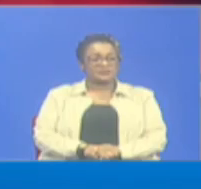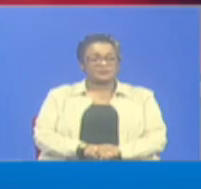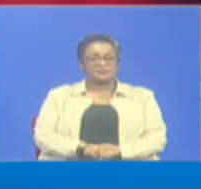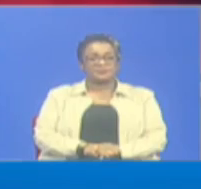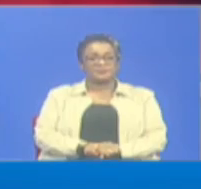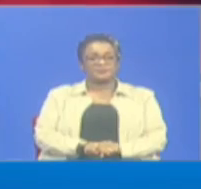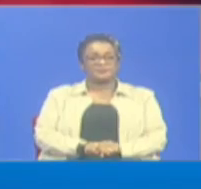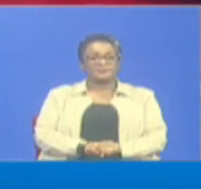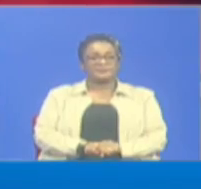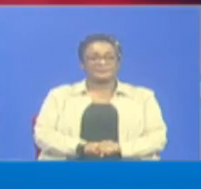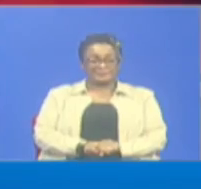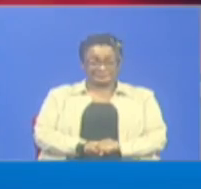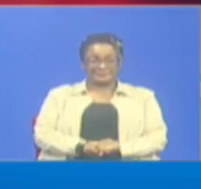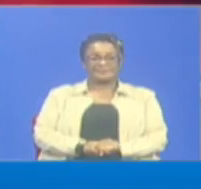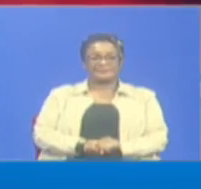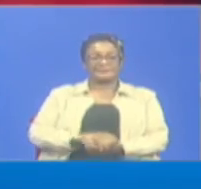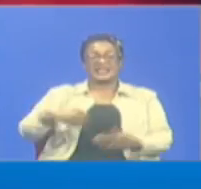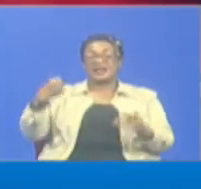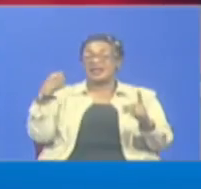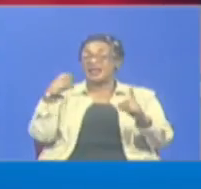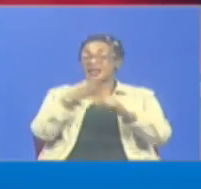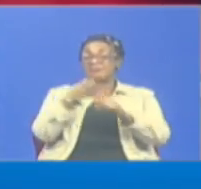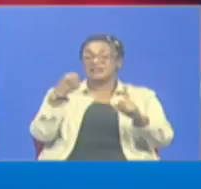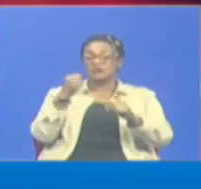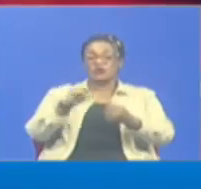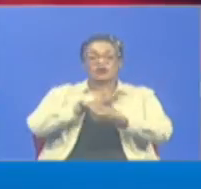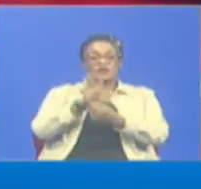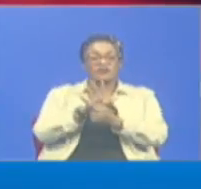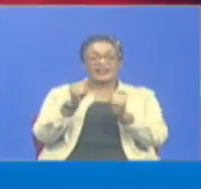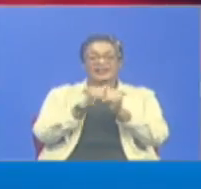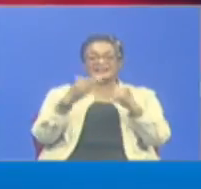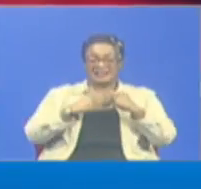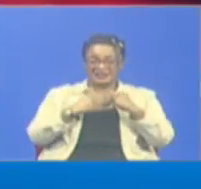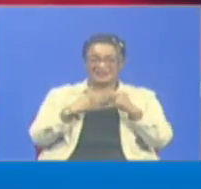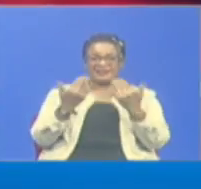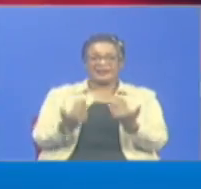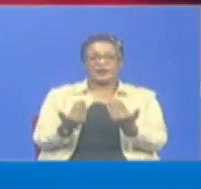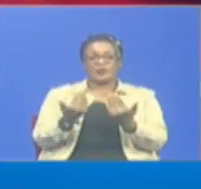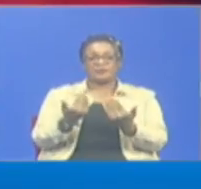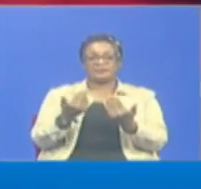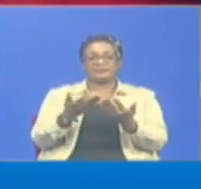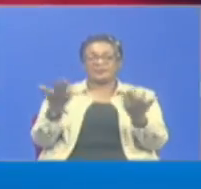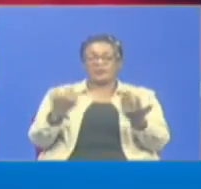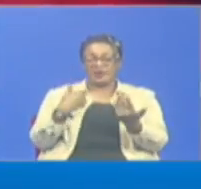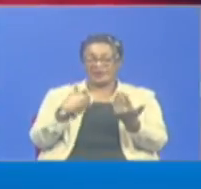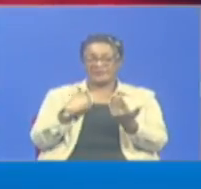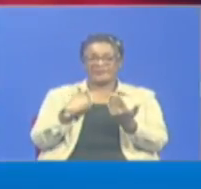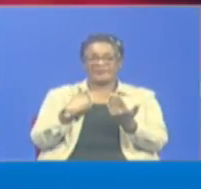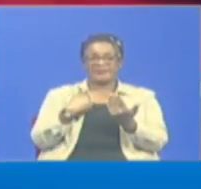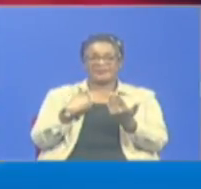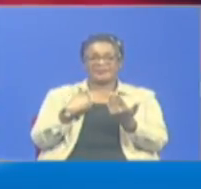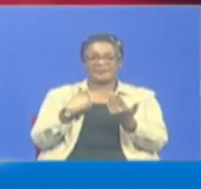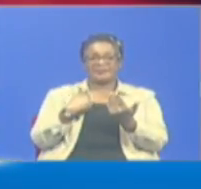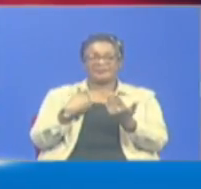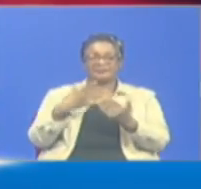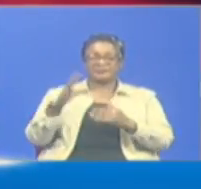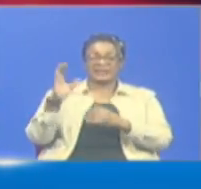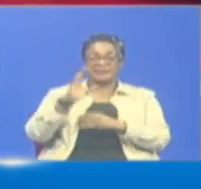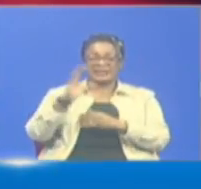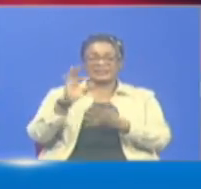impact of COVID-19 on the family is a subject at hand this evening, and we are, of course, holding court with the Cabinet